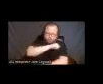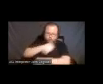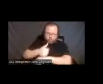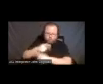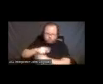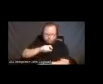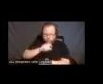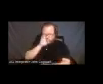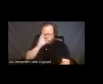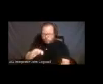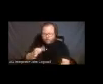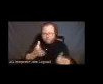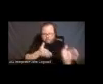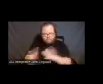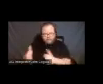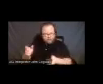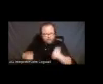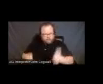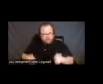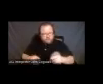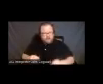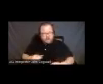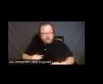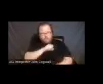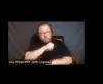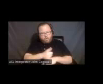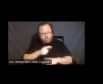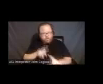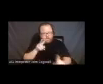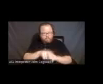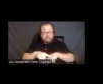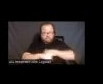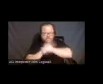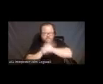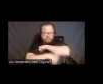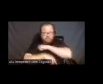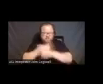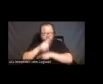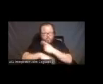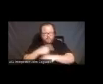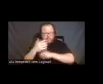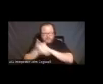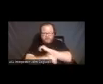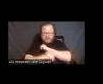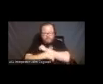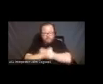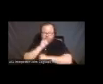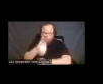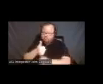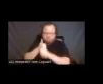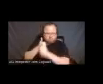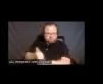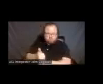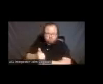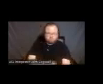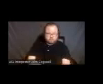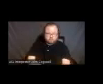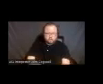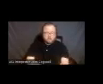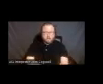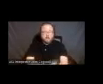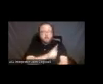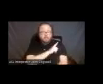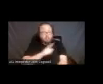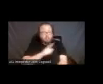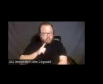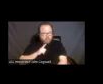revisions, and the authority to implement sanctions when counties are out of compliance. The legislation was written